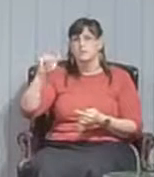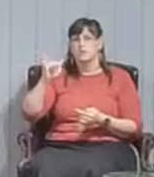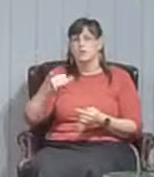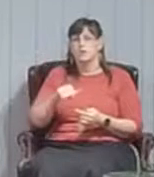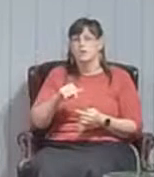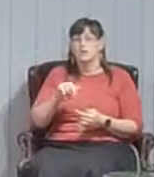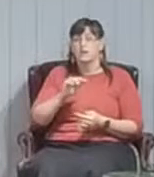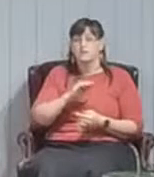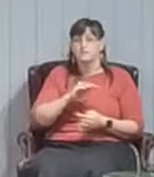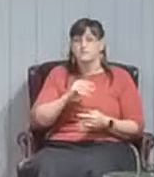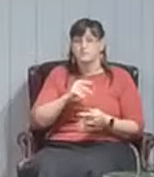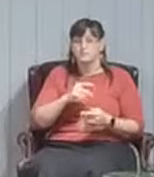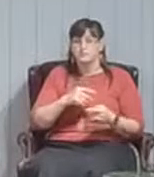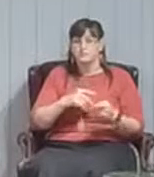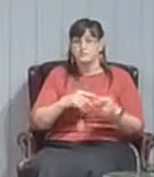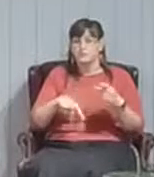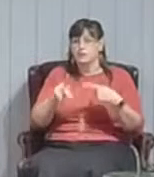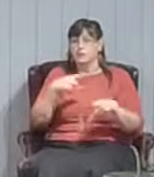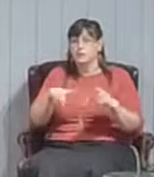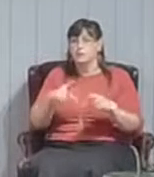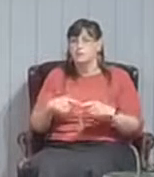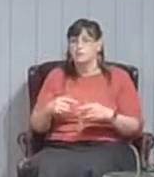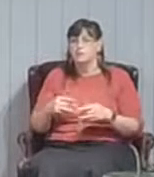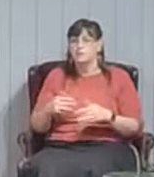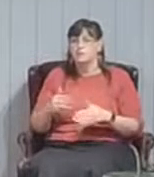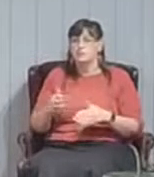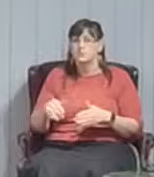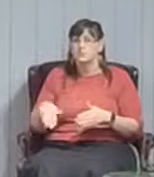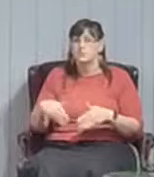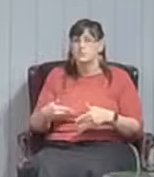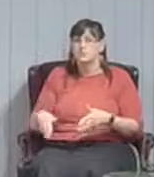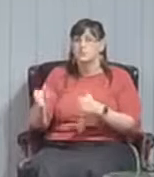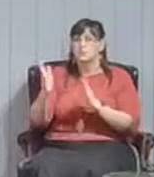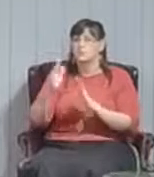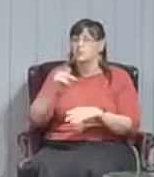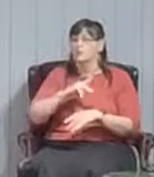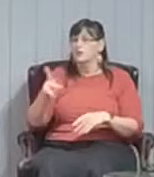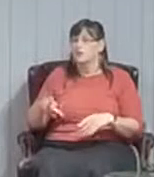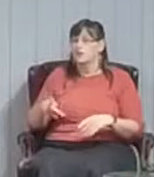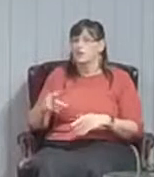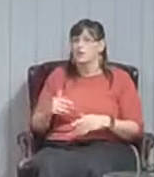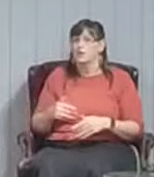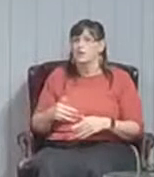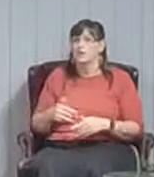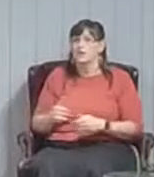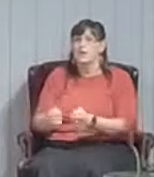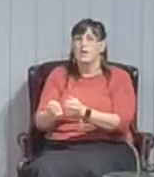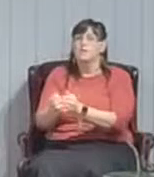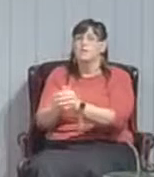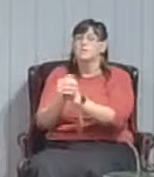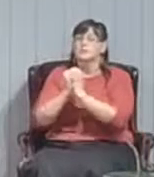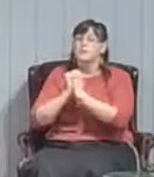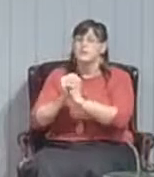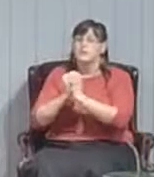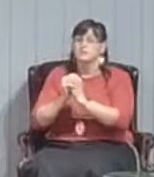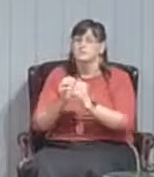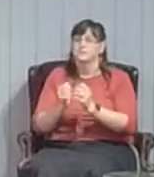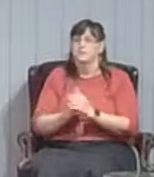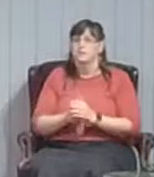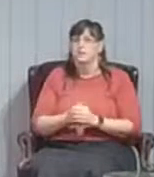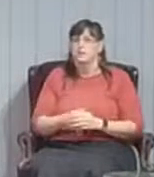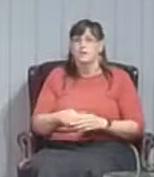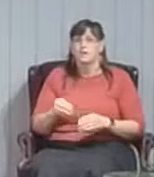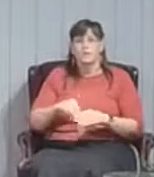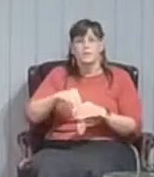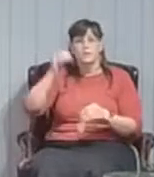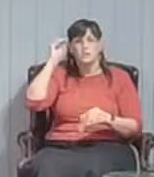eventually Darius will approve the building. What's going to happen? He's going to learn that Cyrus is the one who's already given